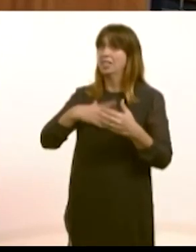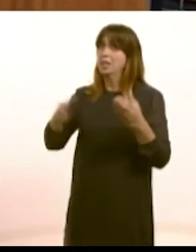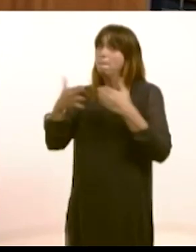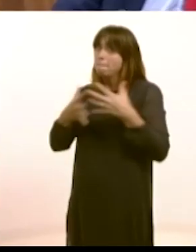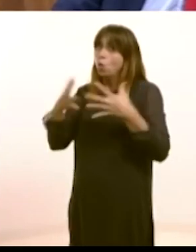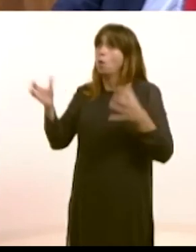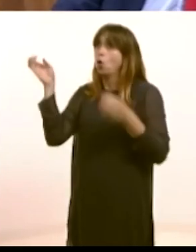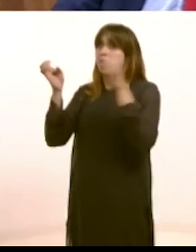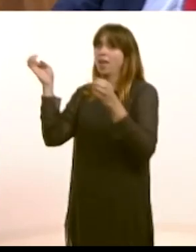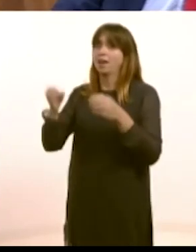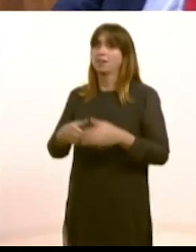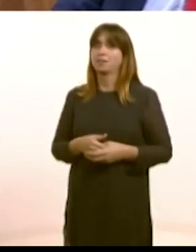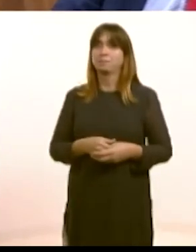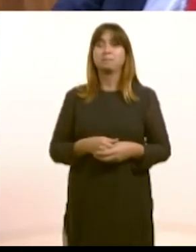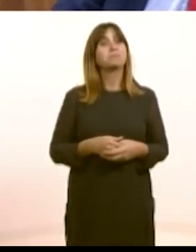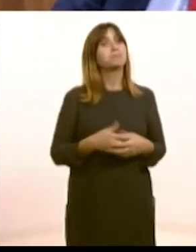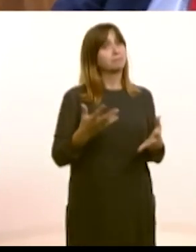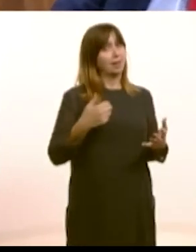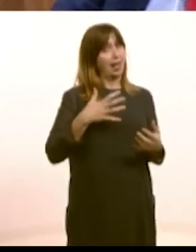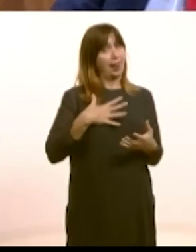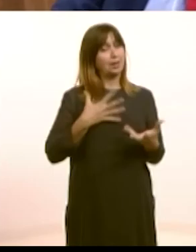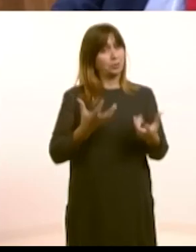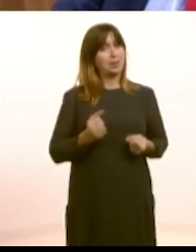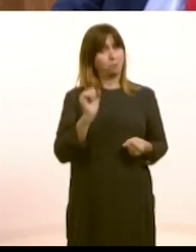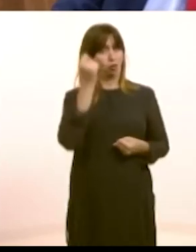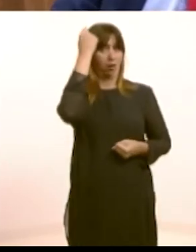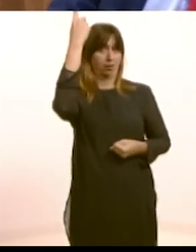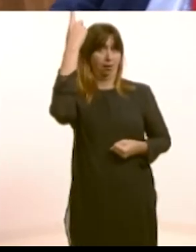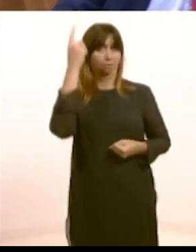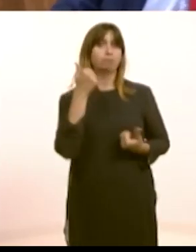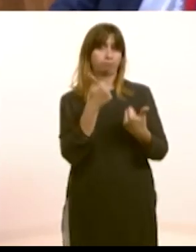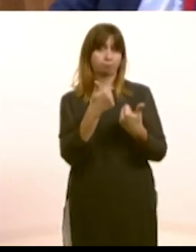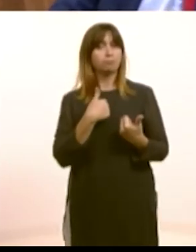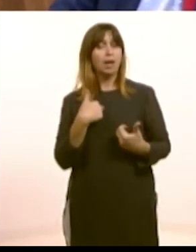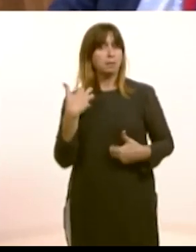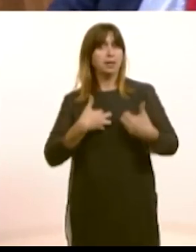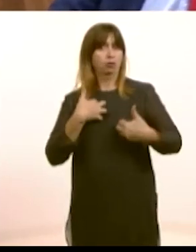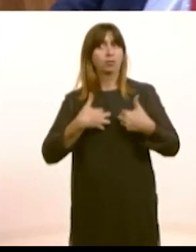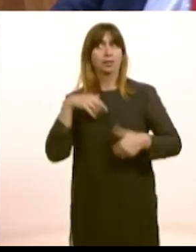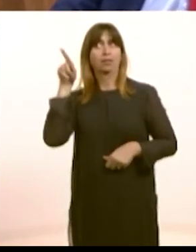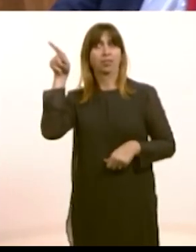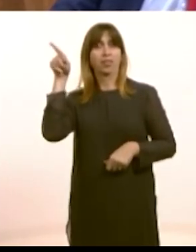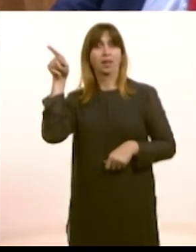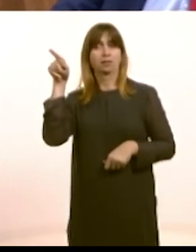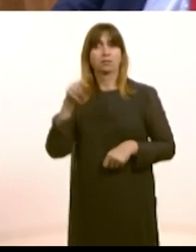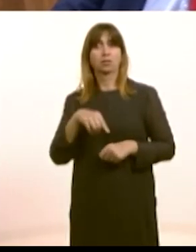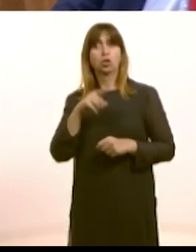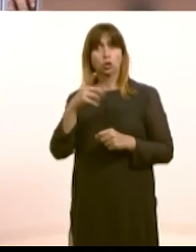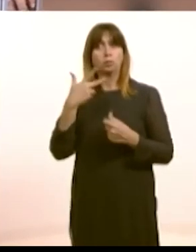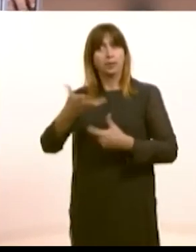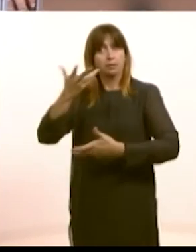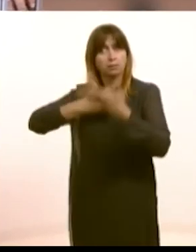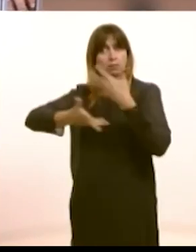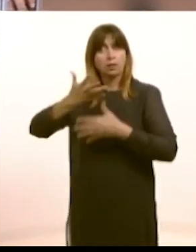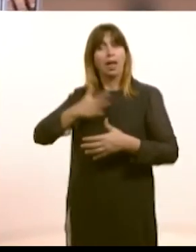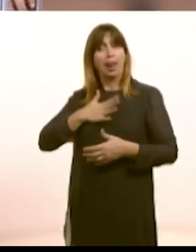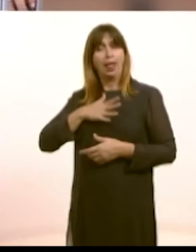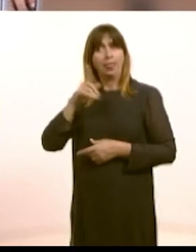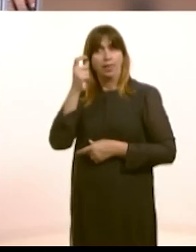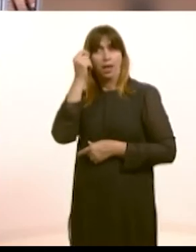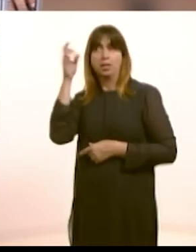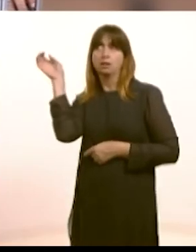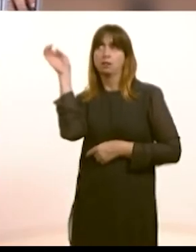can I refuse such an offer? In principle, I'd like to accept that because I'm interested in the work that the member has described.